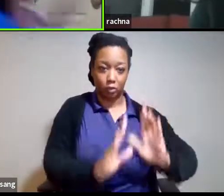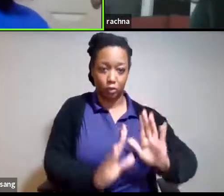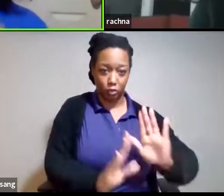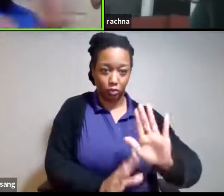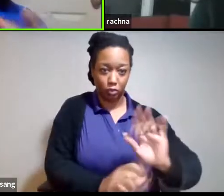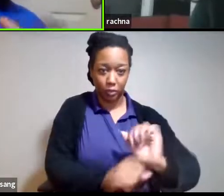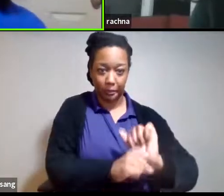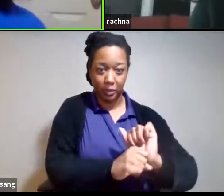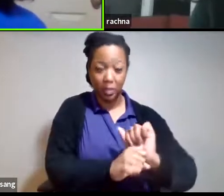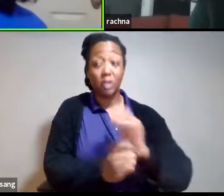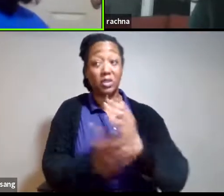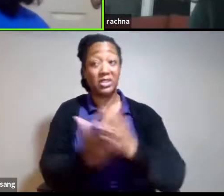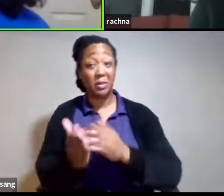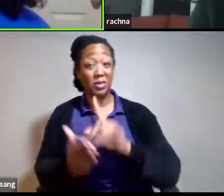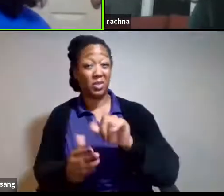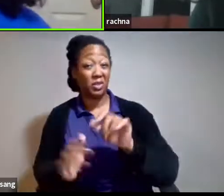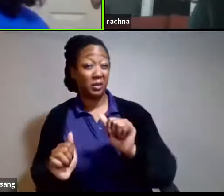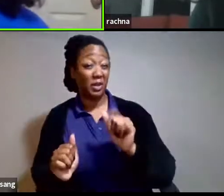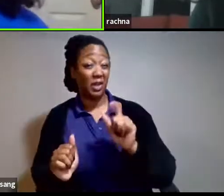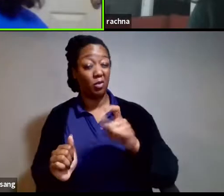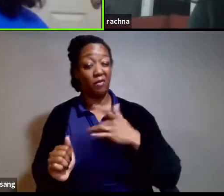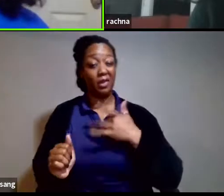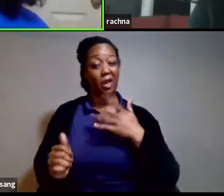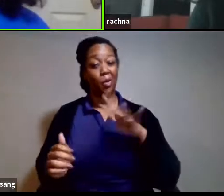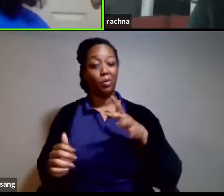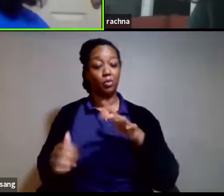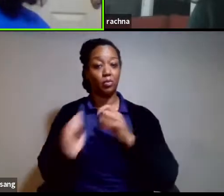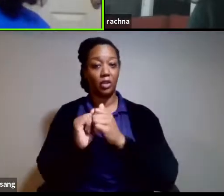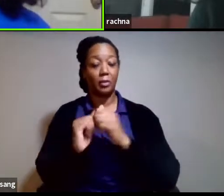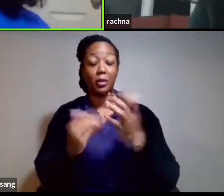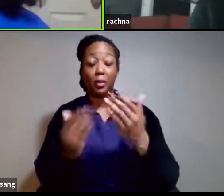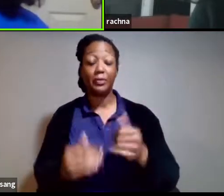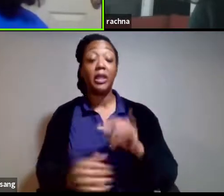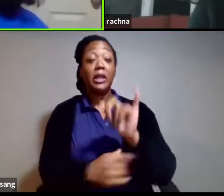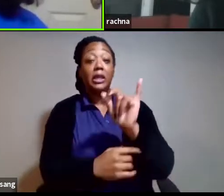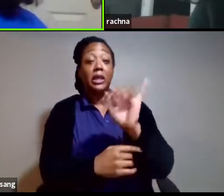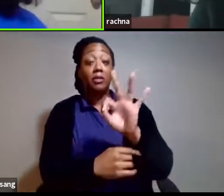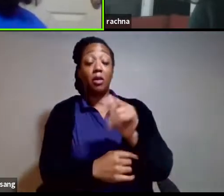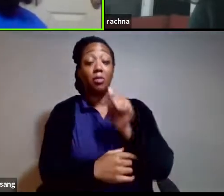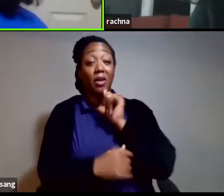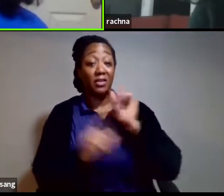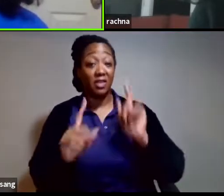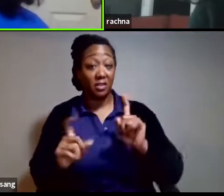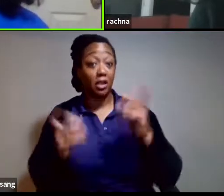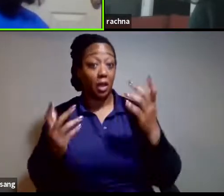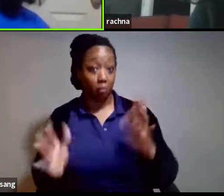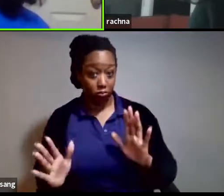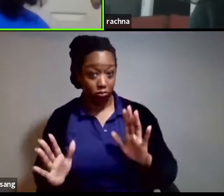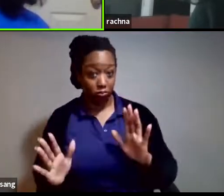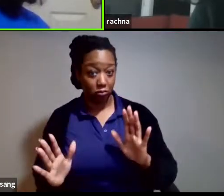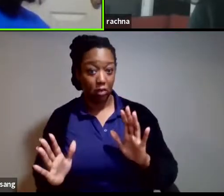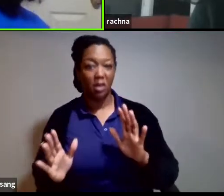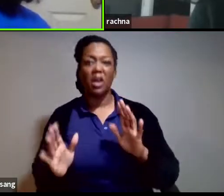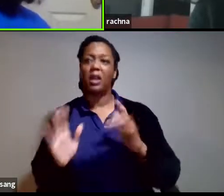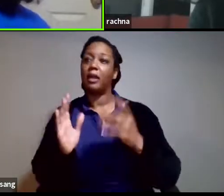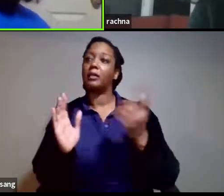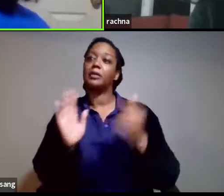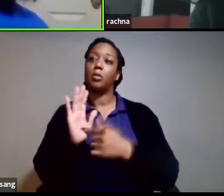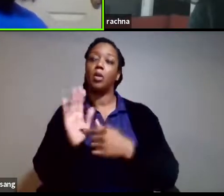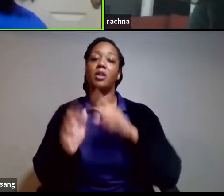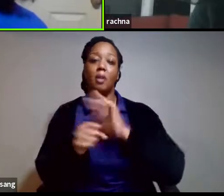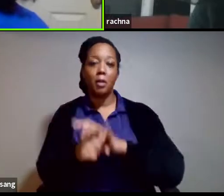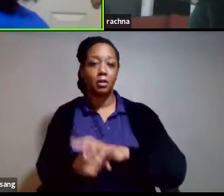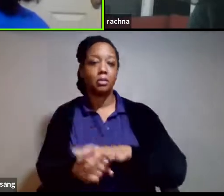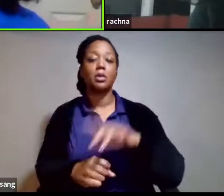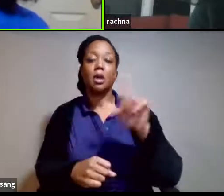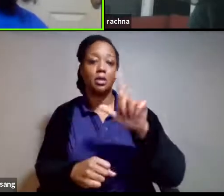them we may need to sort of feel out together. If private testing was done, for example, confirming ADHD or another LD